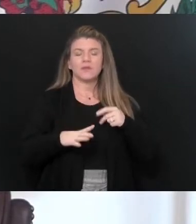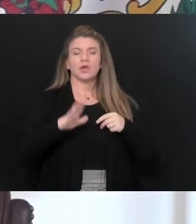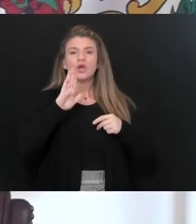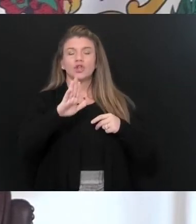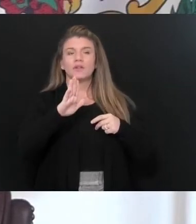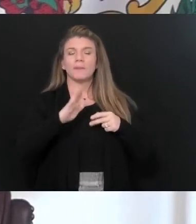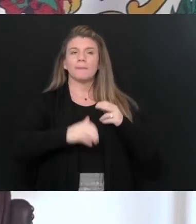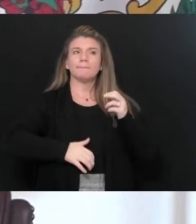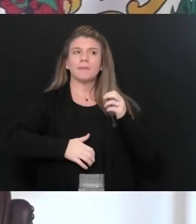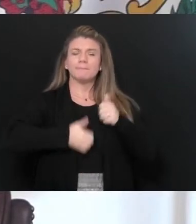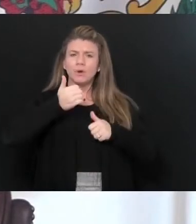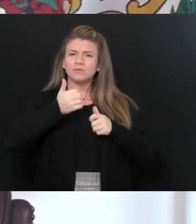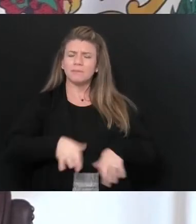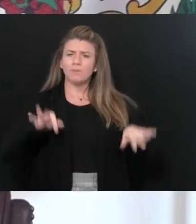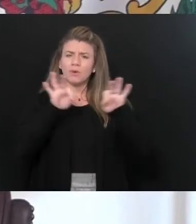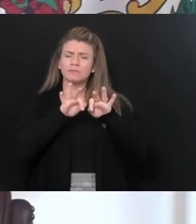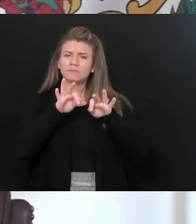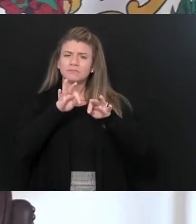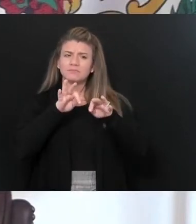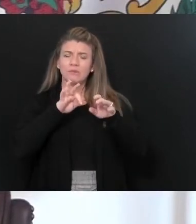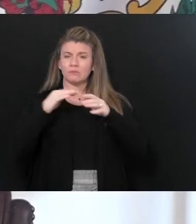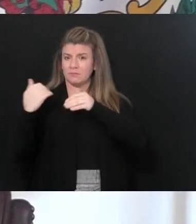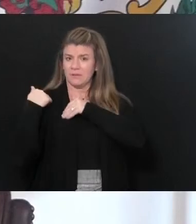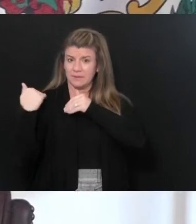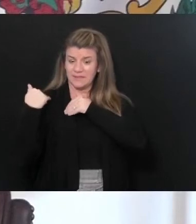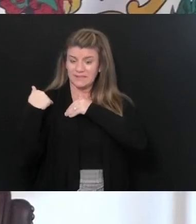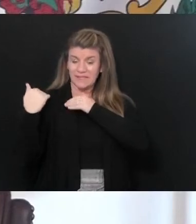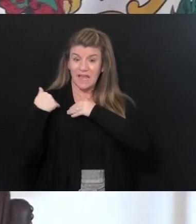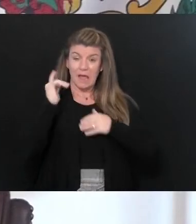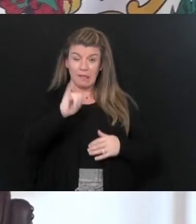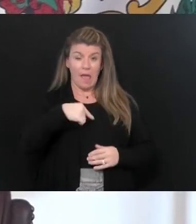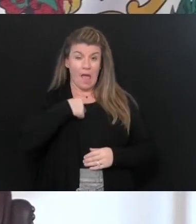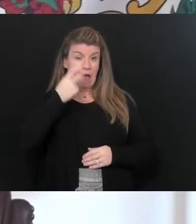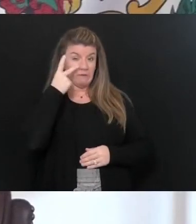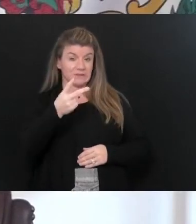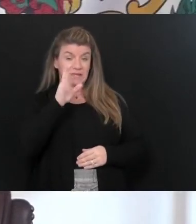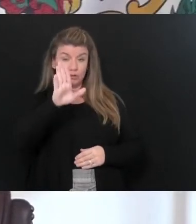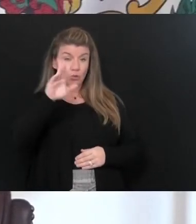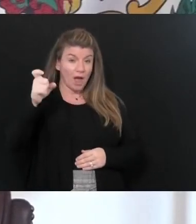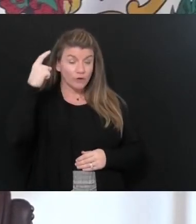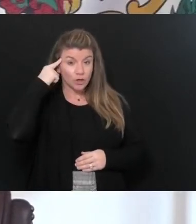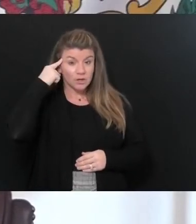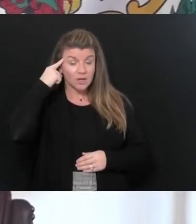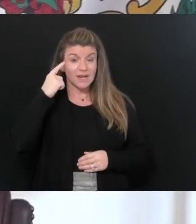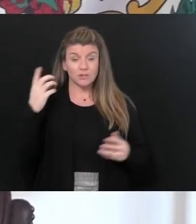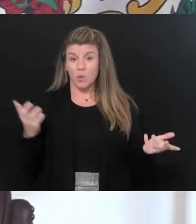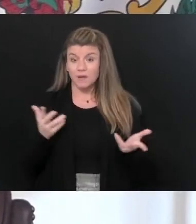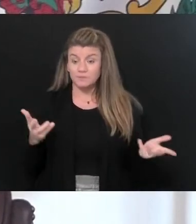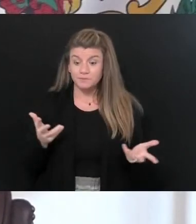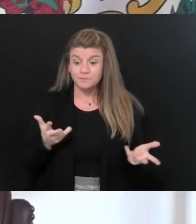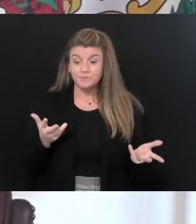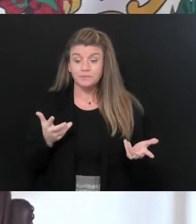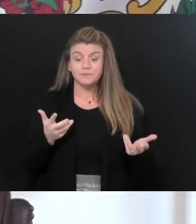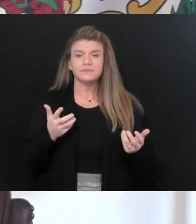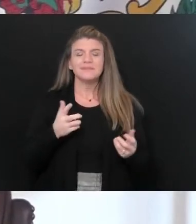first and foremost responsibility that I see it as your governor is just this, is to make